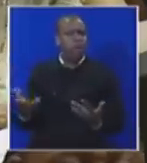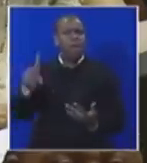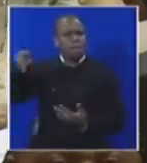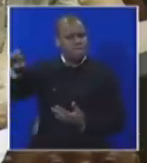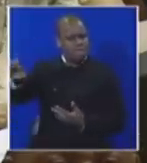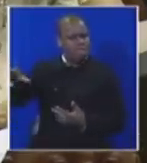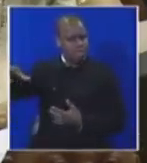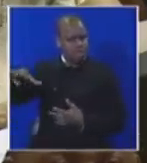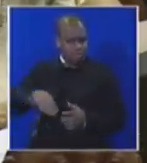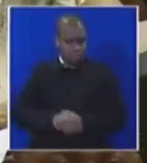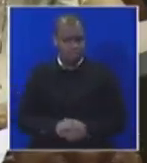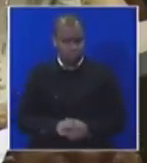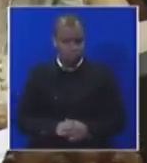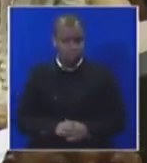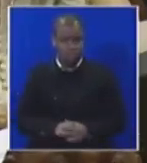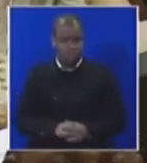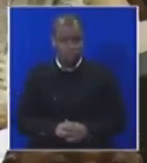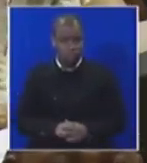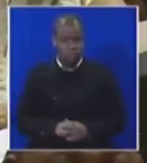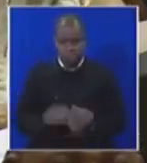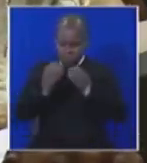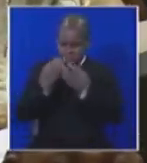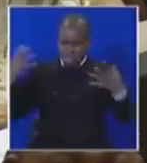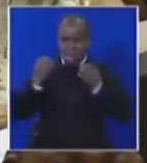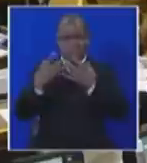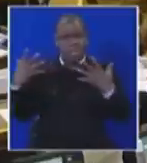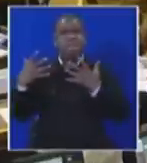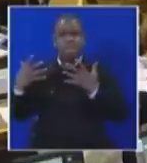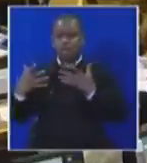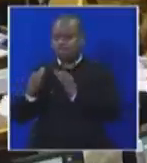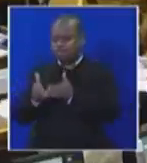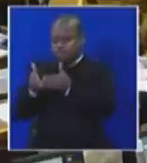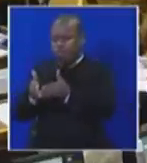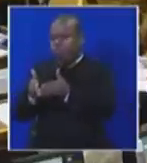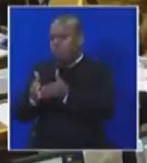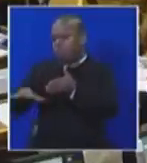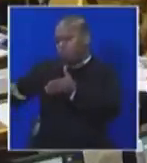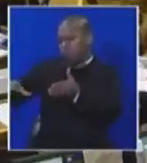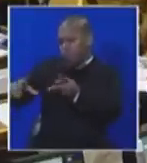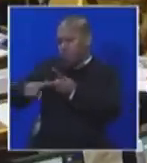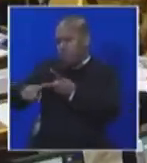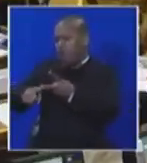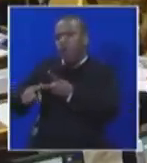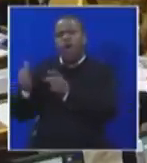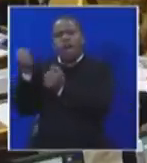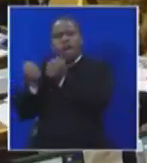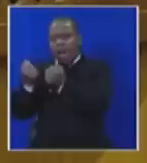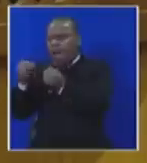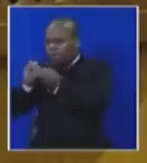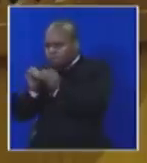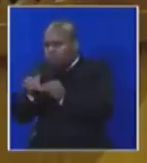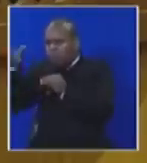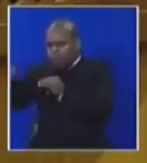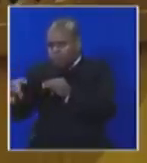And this city has two major ports, an established motor industry, the Kucha IDZ, the